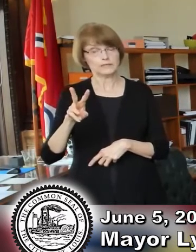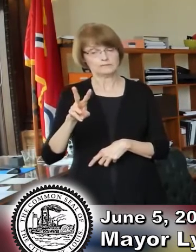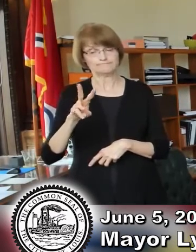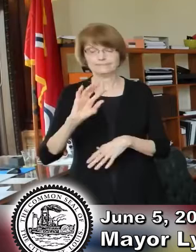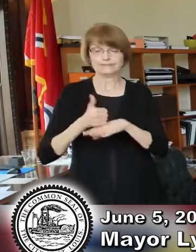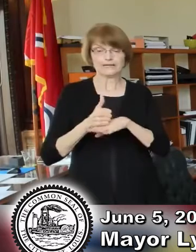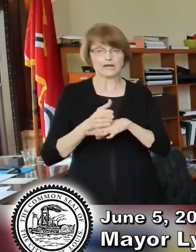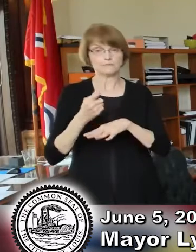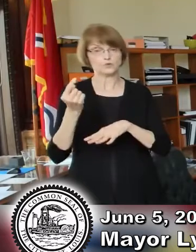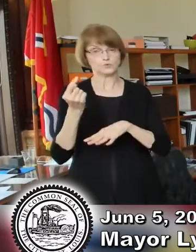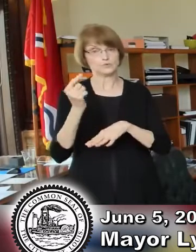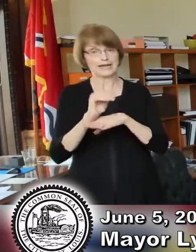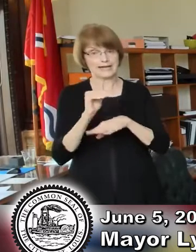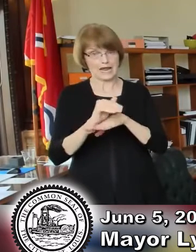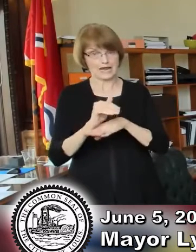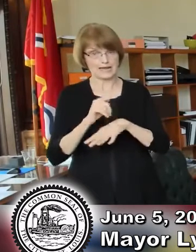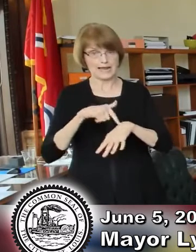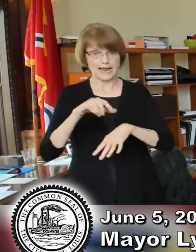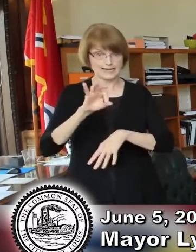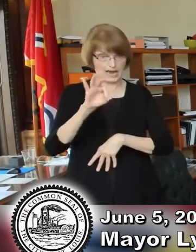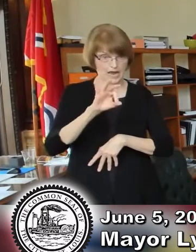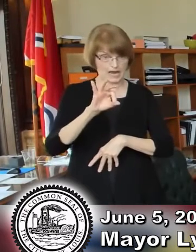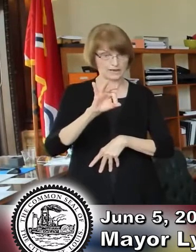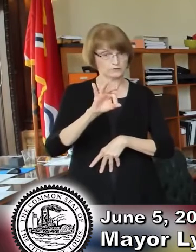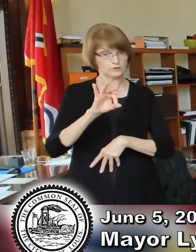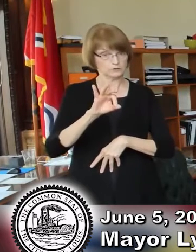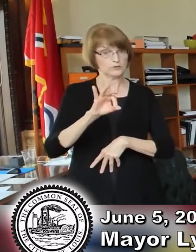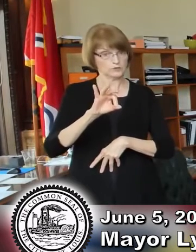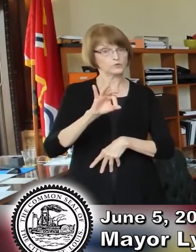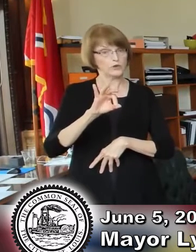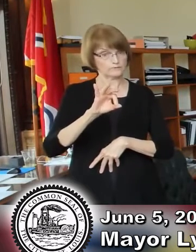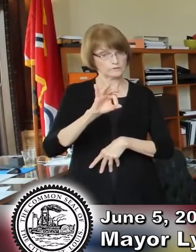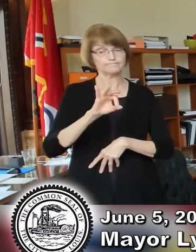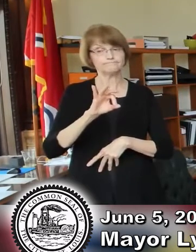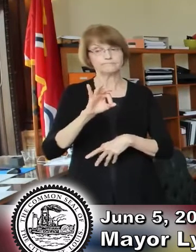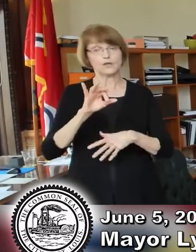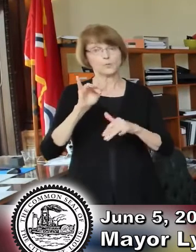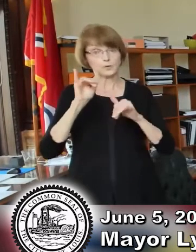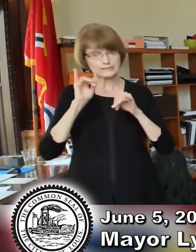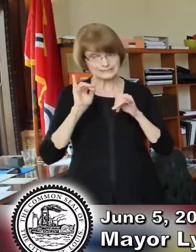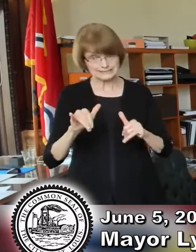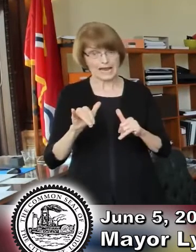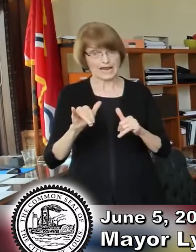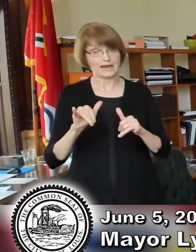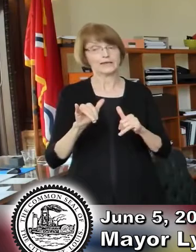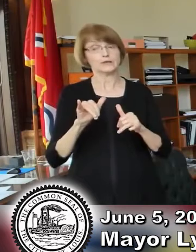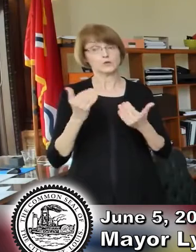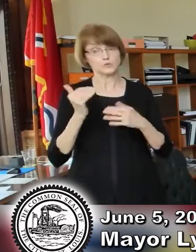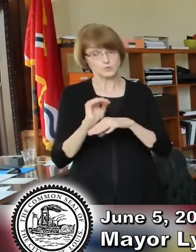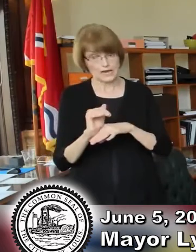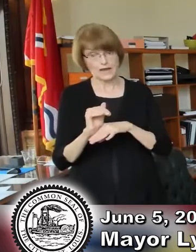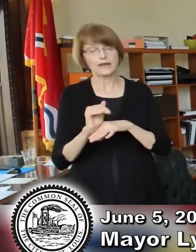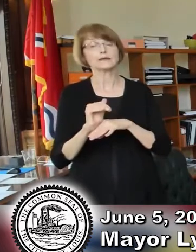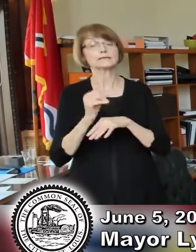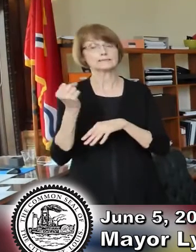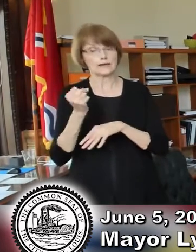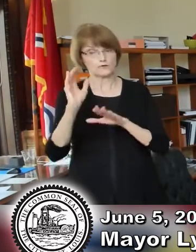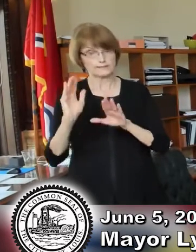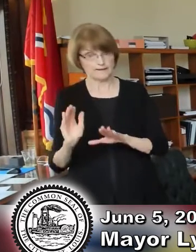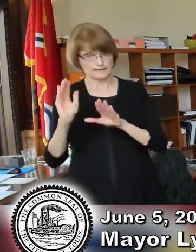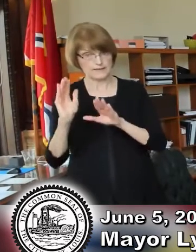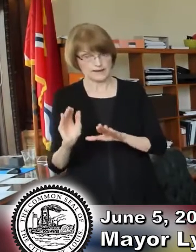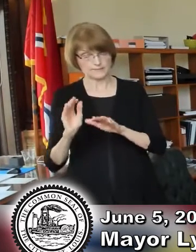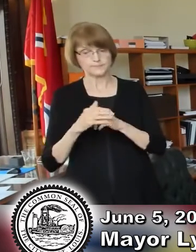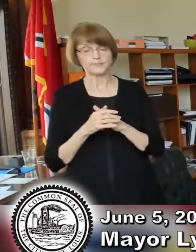Tuesday night, 9 p.m. It is going to stay in place through this weekend. There are a